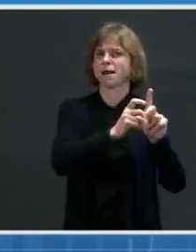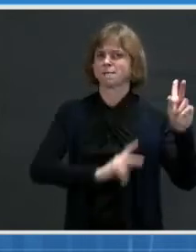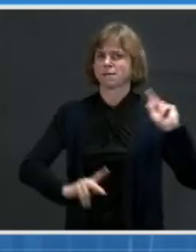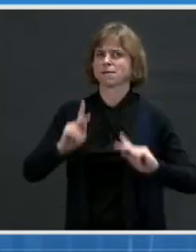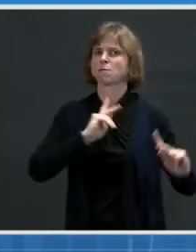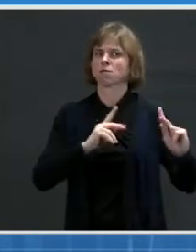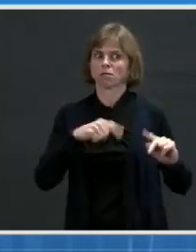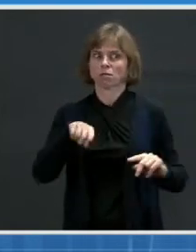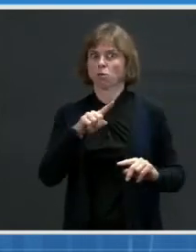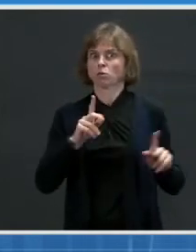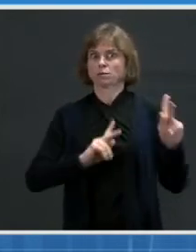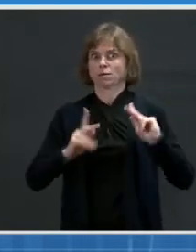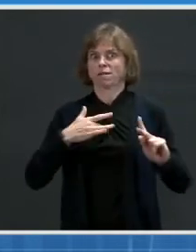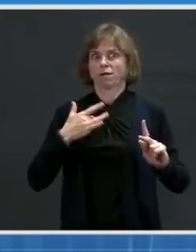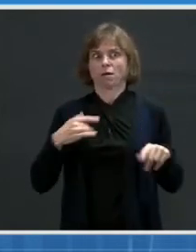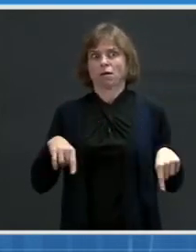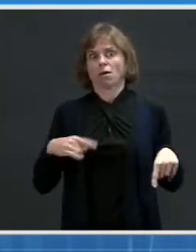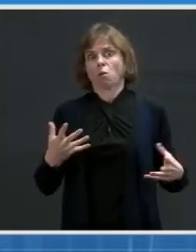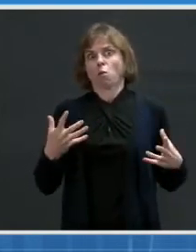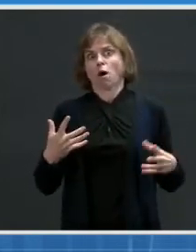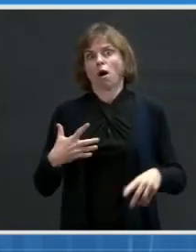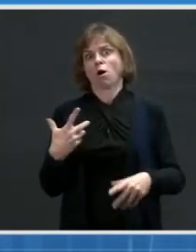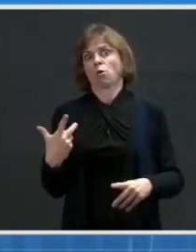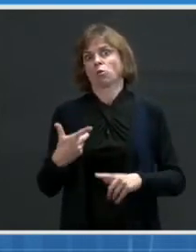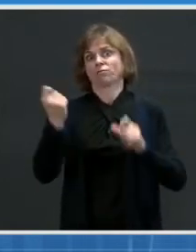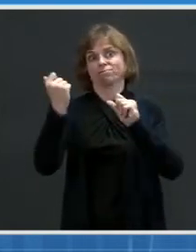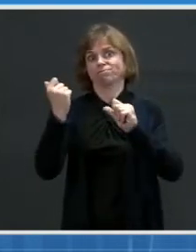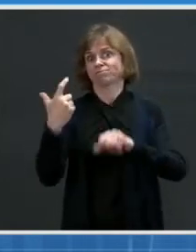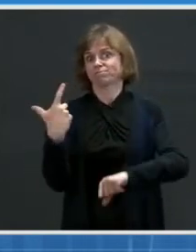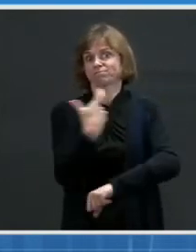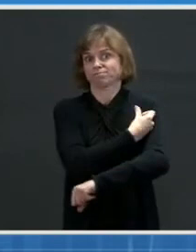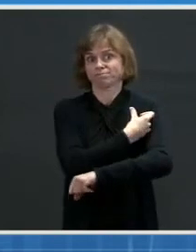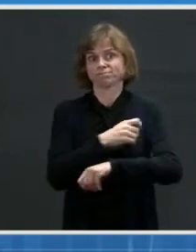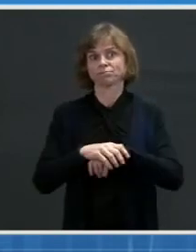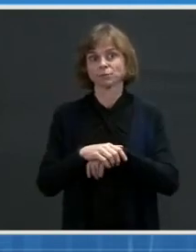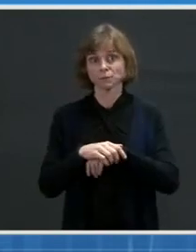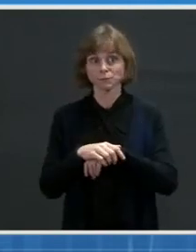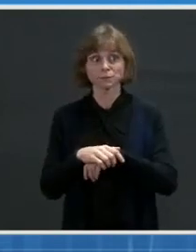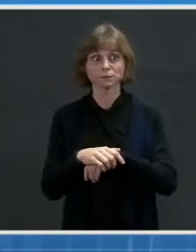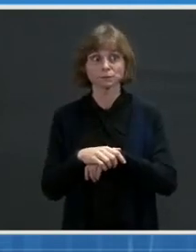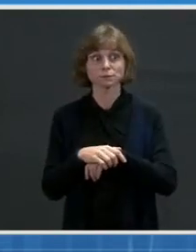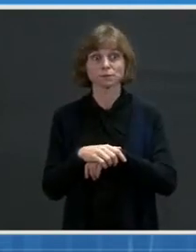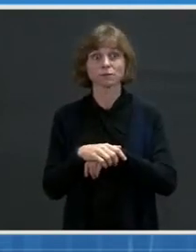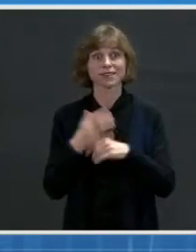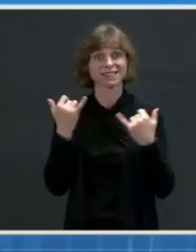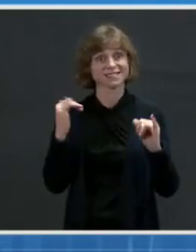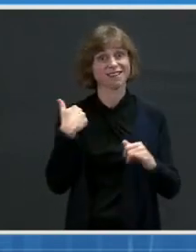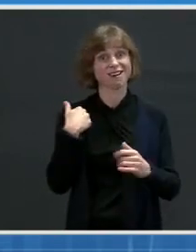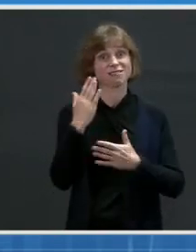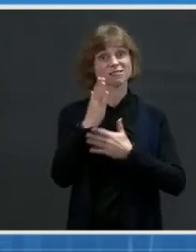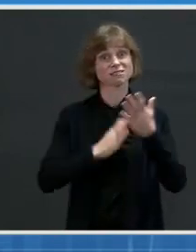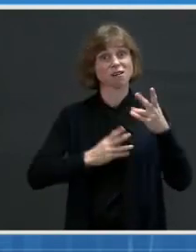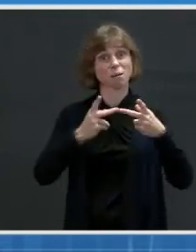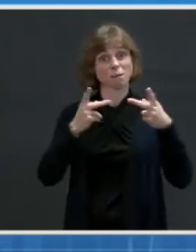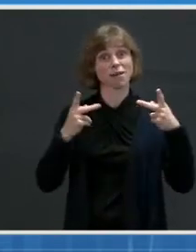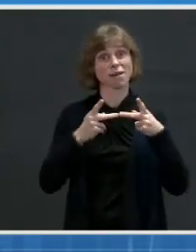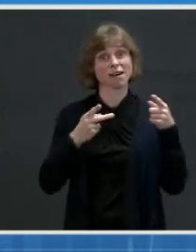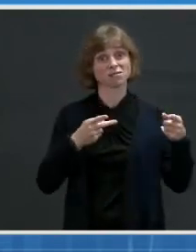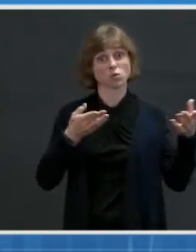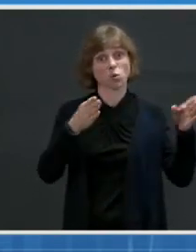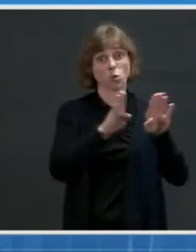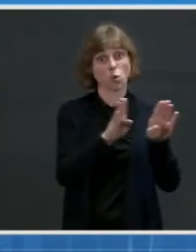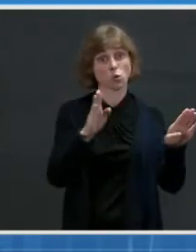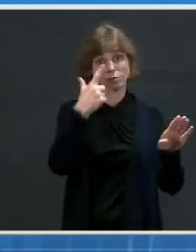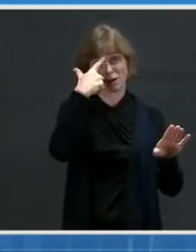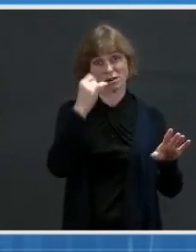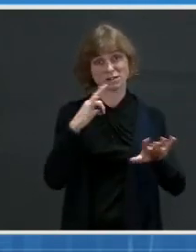as possible. There are still vaccination sites closed from the storm's impact. Texas's